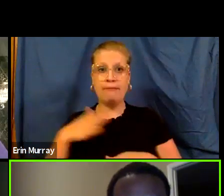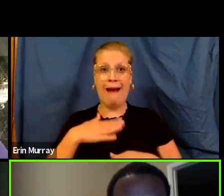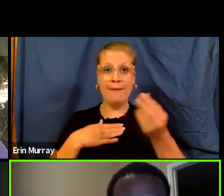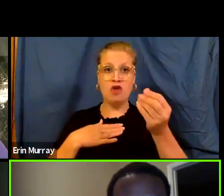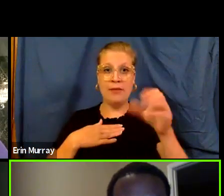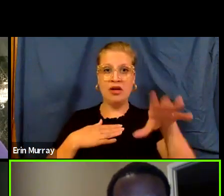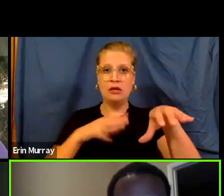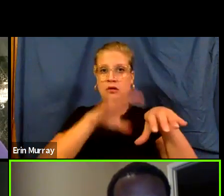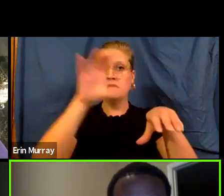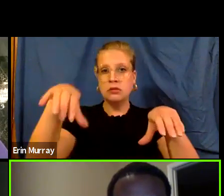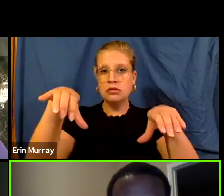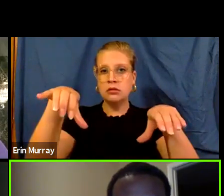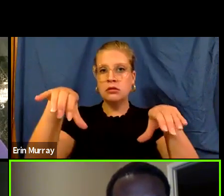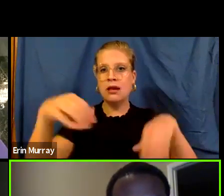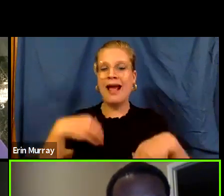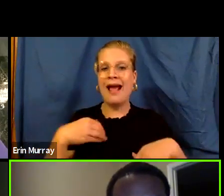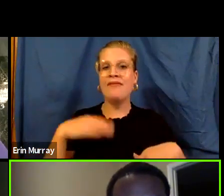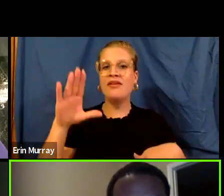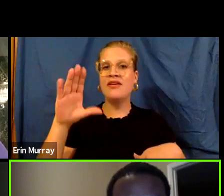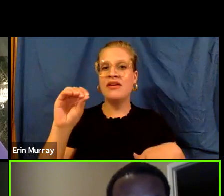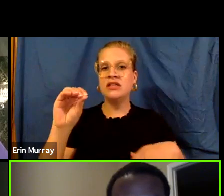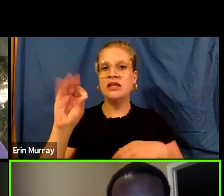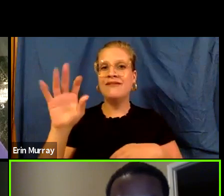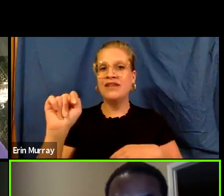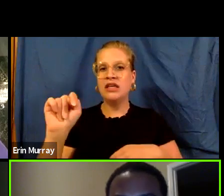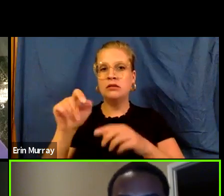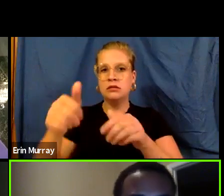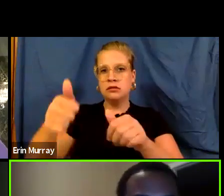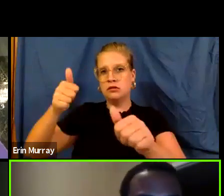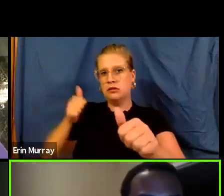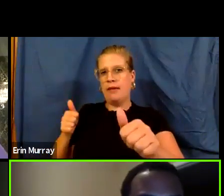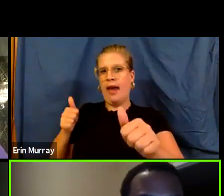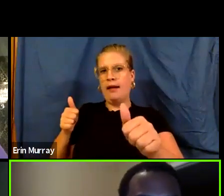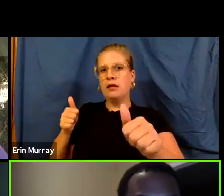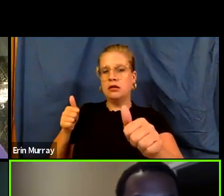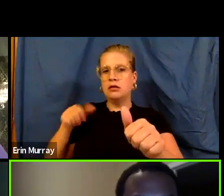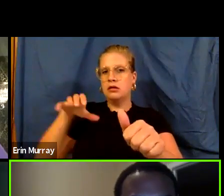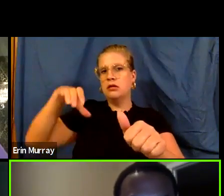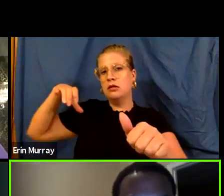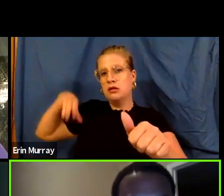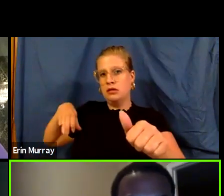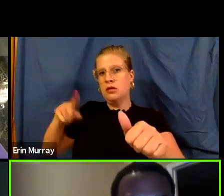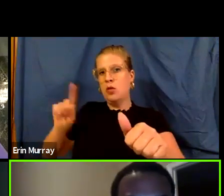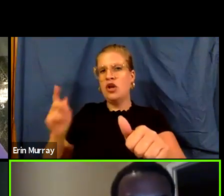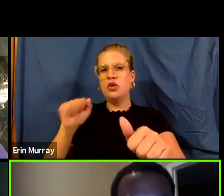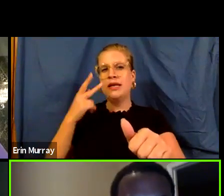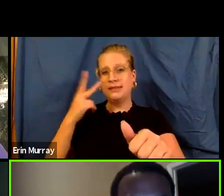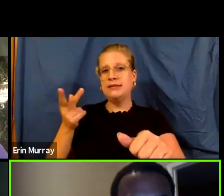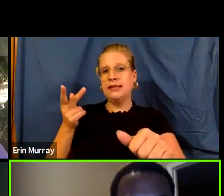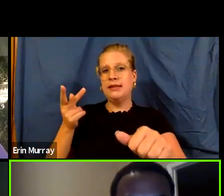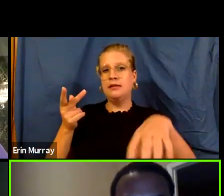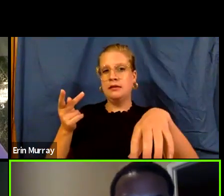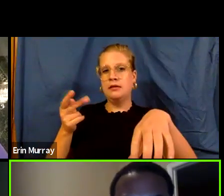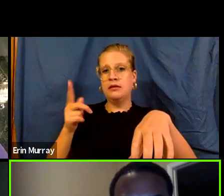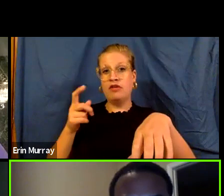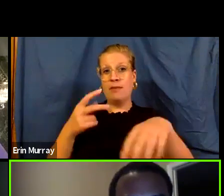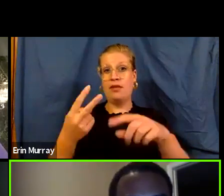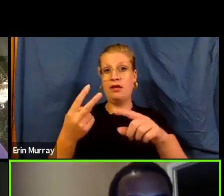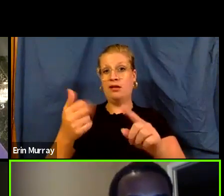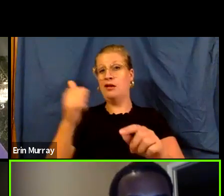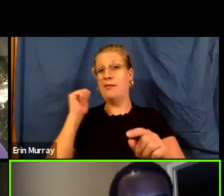have a 50-foot extension in the back, in the rear, where you can see from this rear view